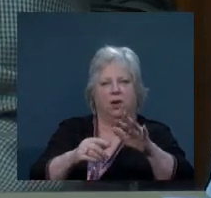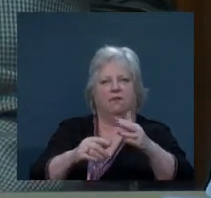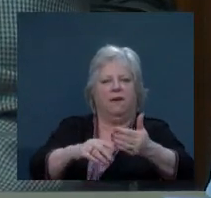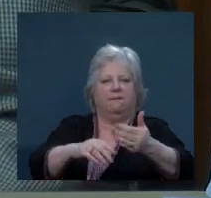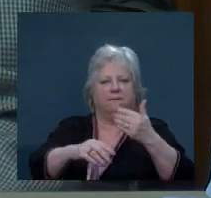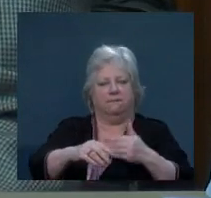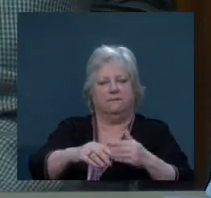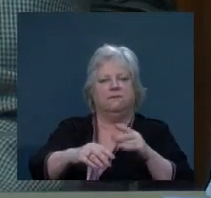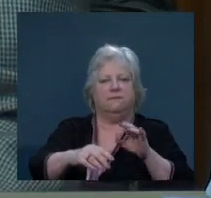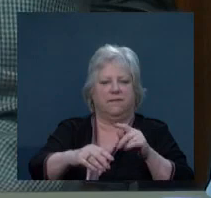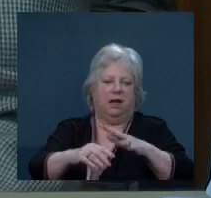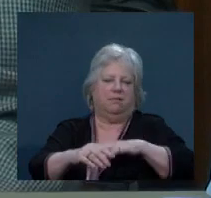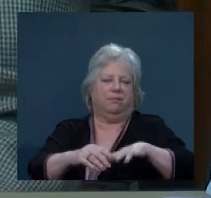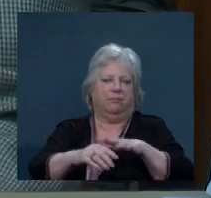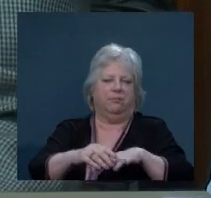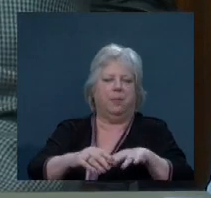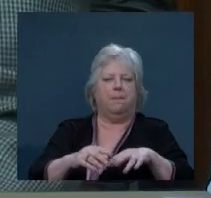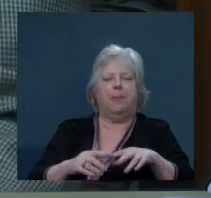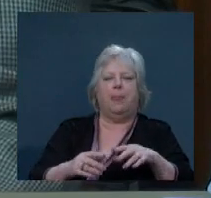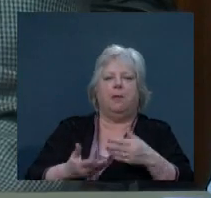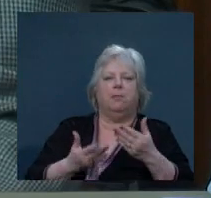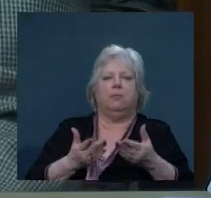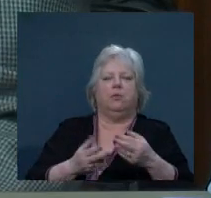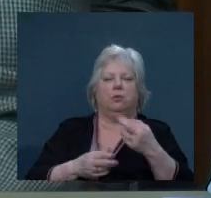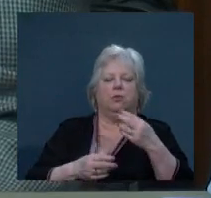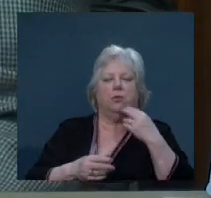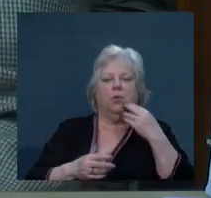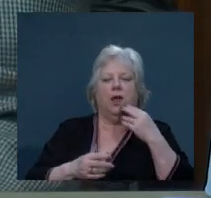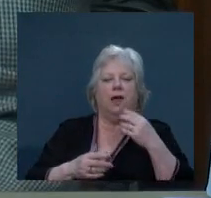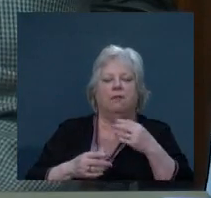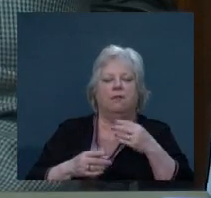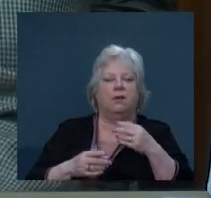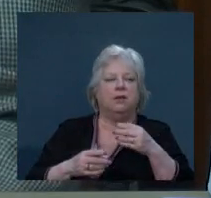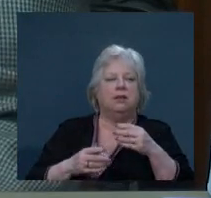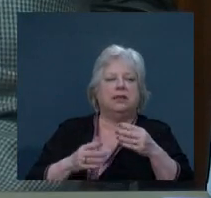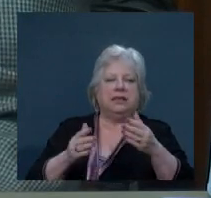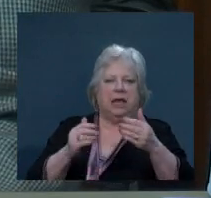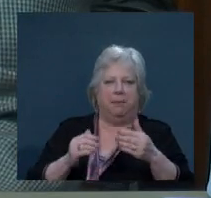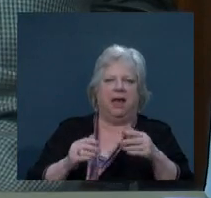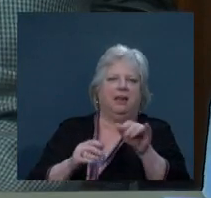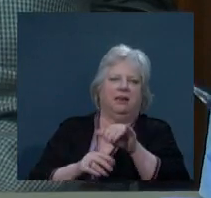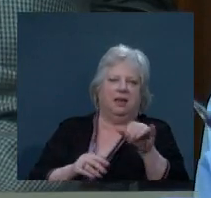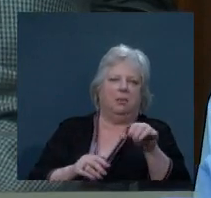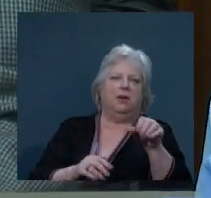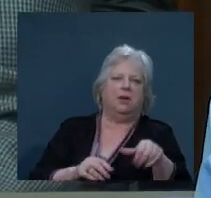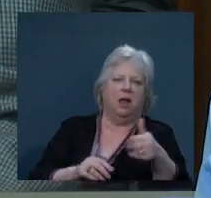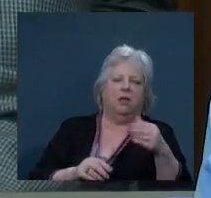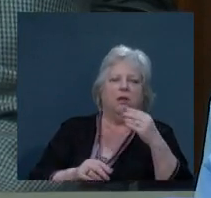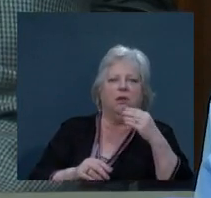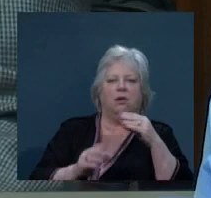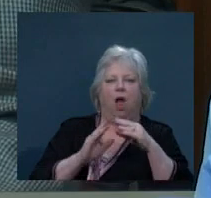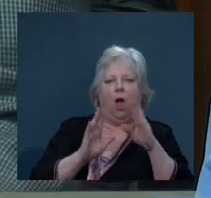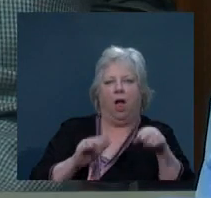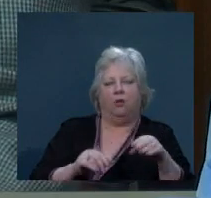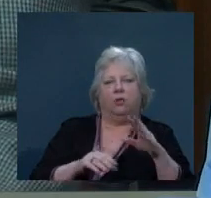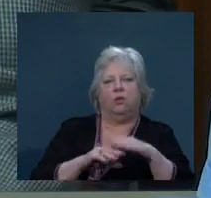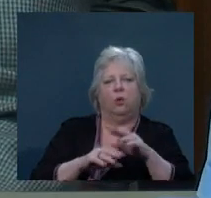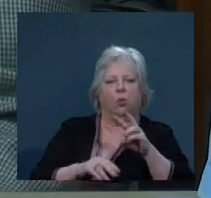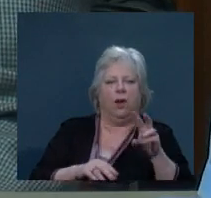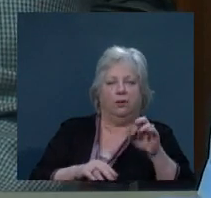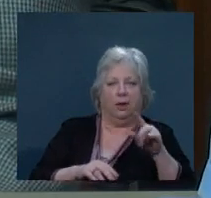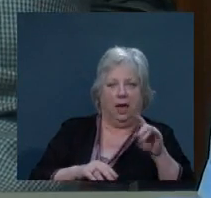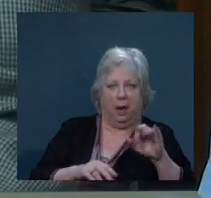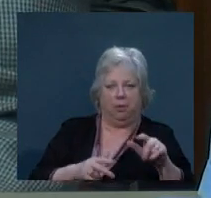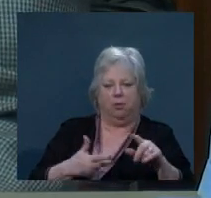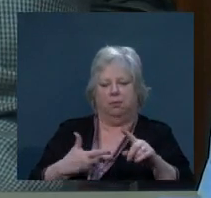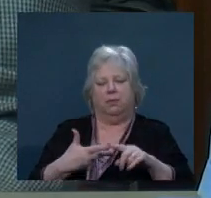required setback. The proposed residence will have a front setback similar to other residences to the west along West Capitol Avenue. The second